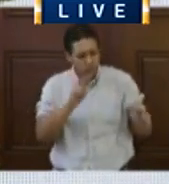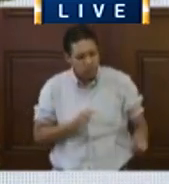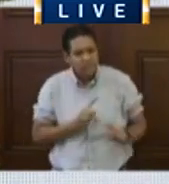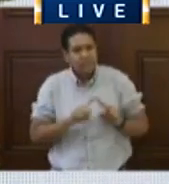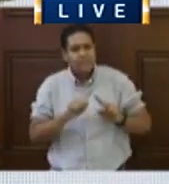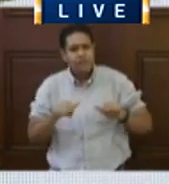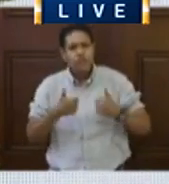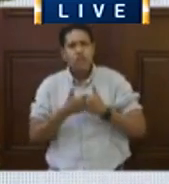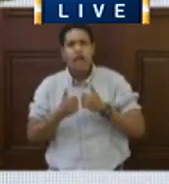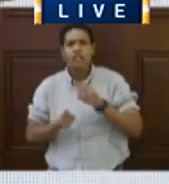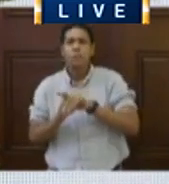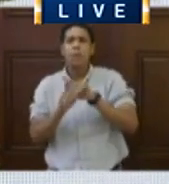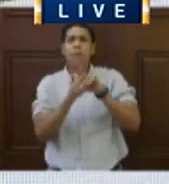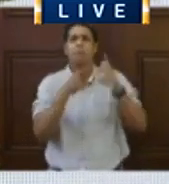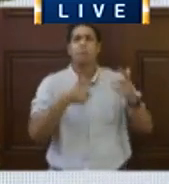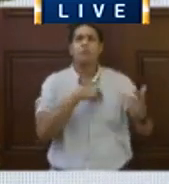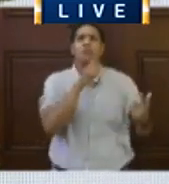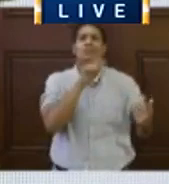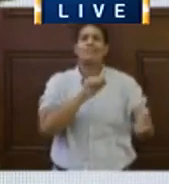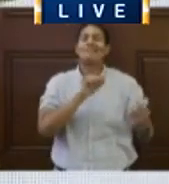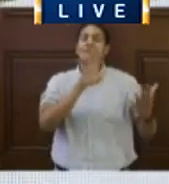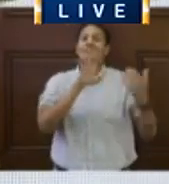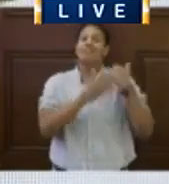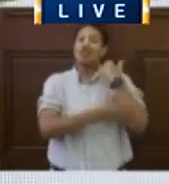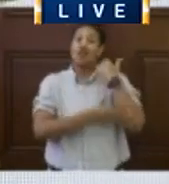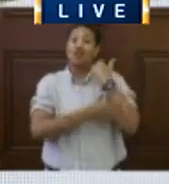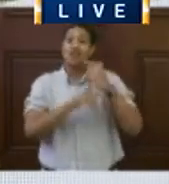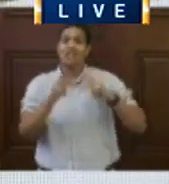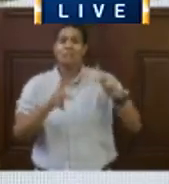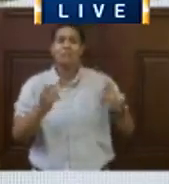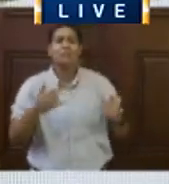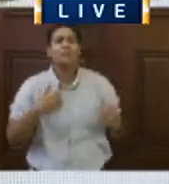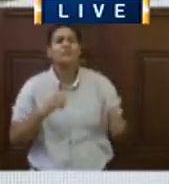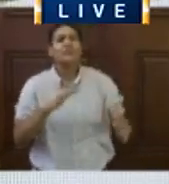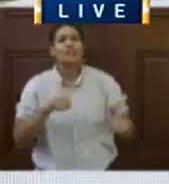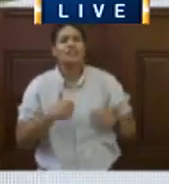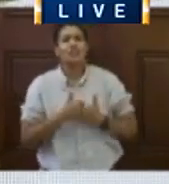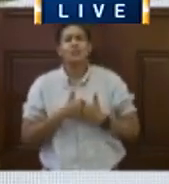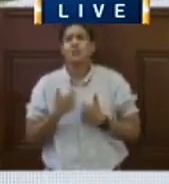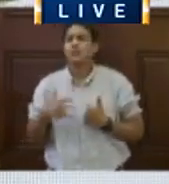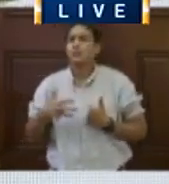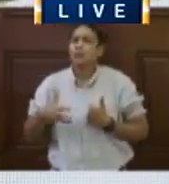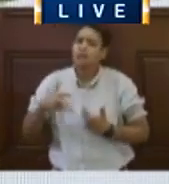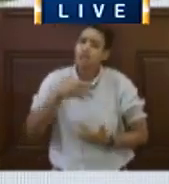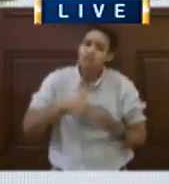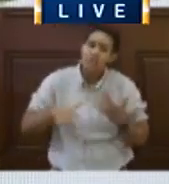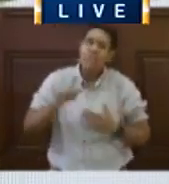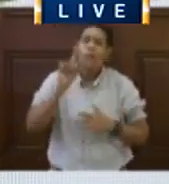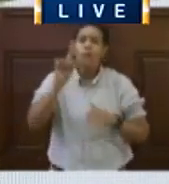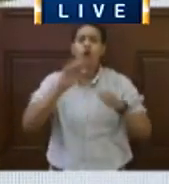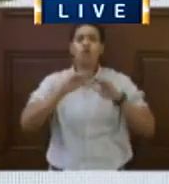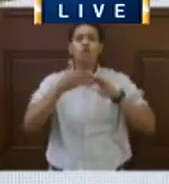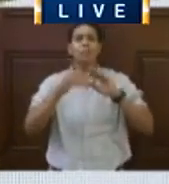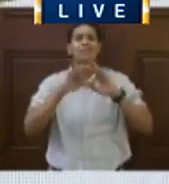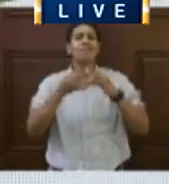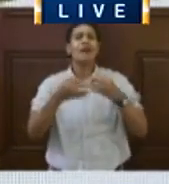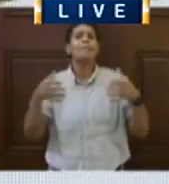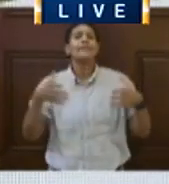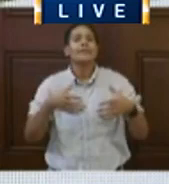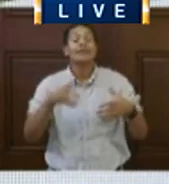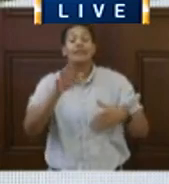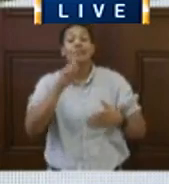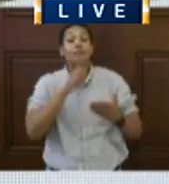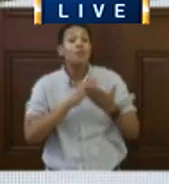that we face as a country, as a people, as a society, as one Jamaican family, by virtue